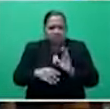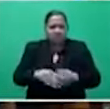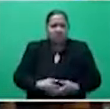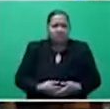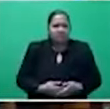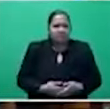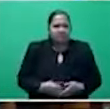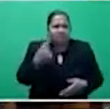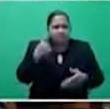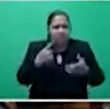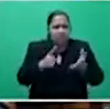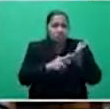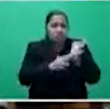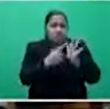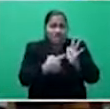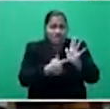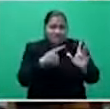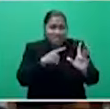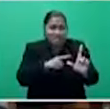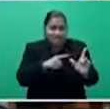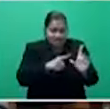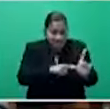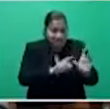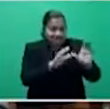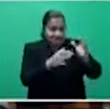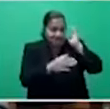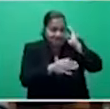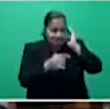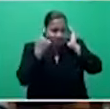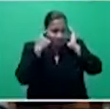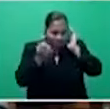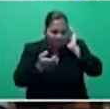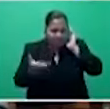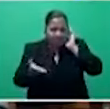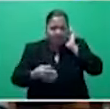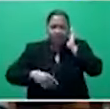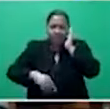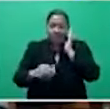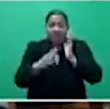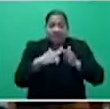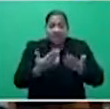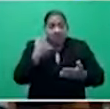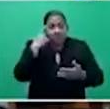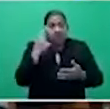that I think Unity is having a fight. I think Unity is.